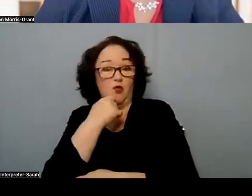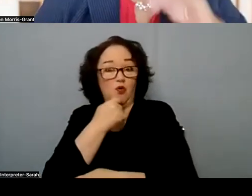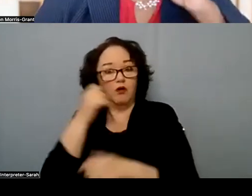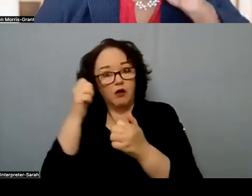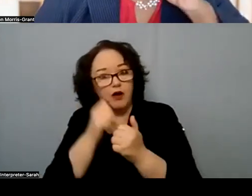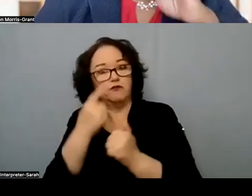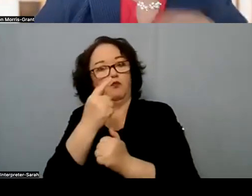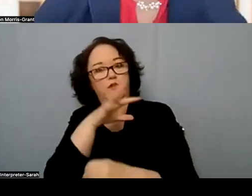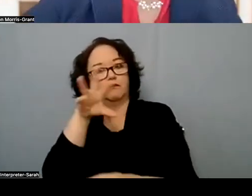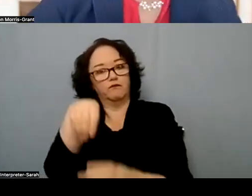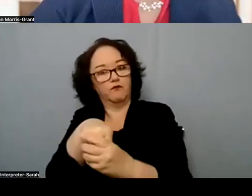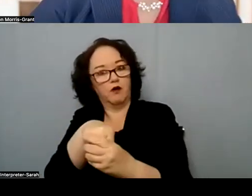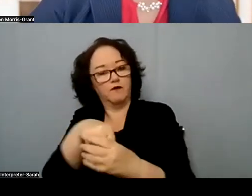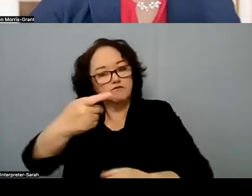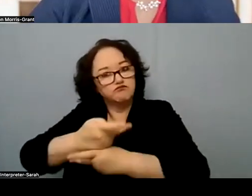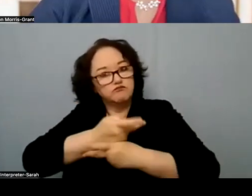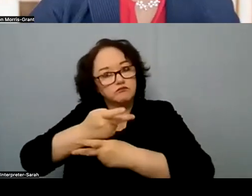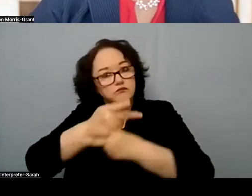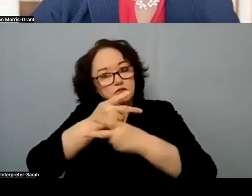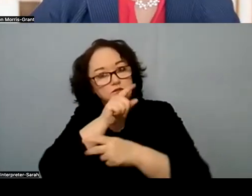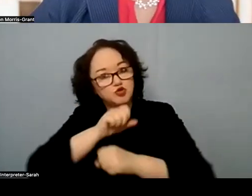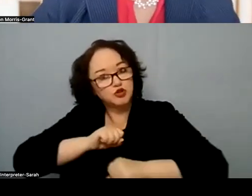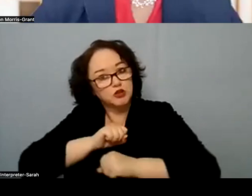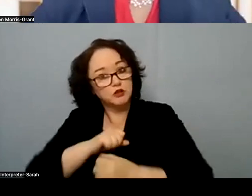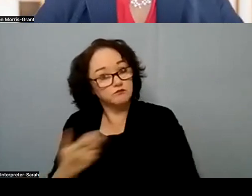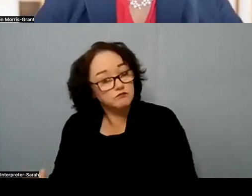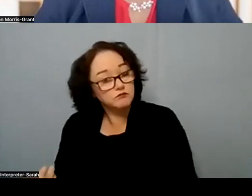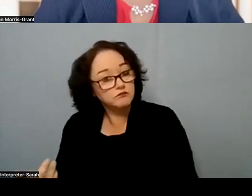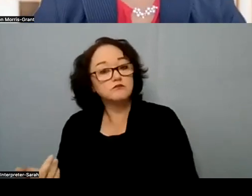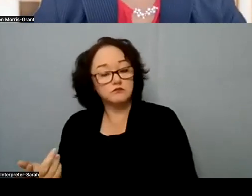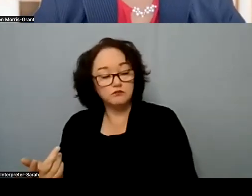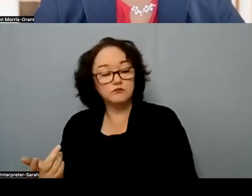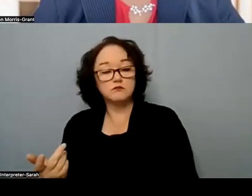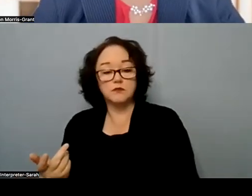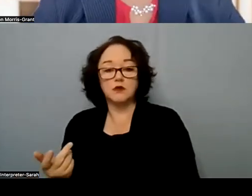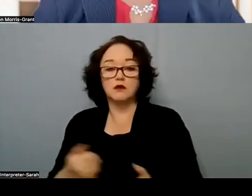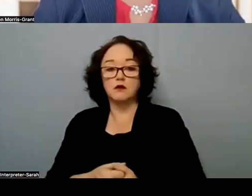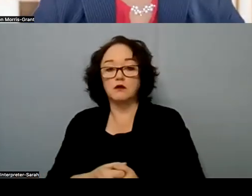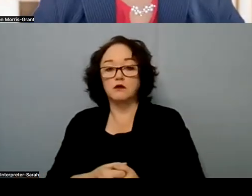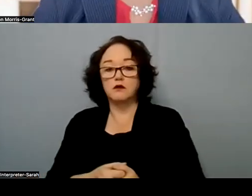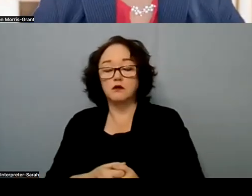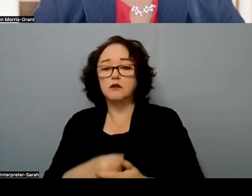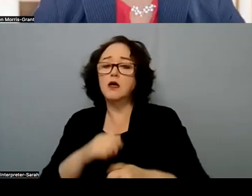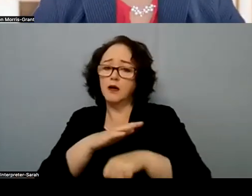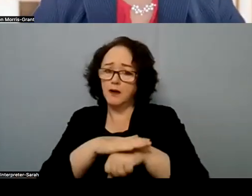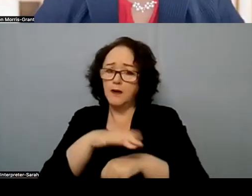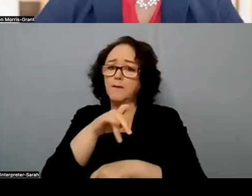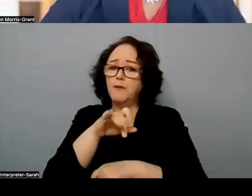So pets, yes, but we do have some rules that we try to follow.